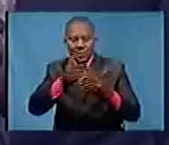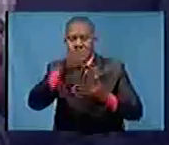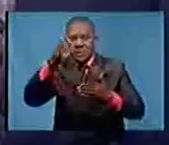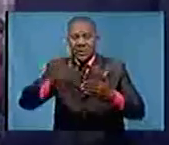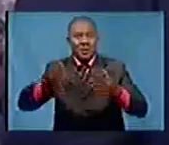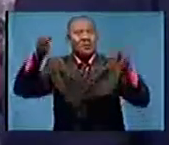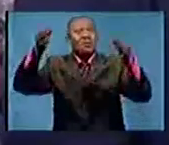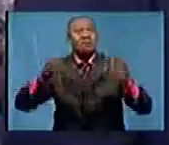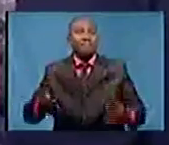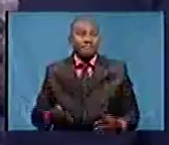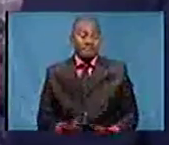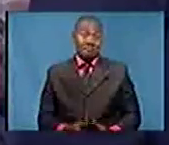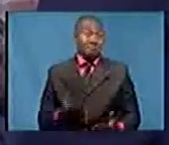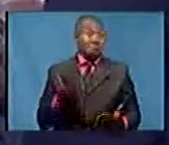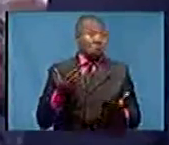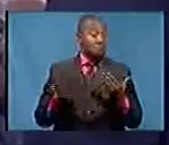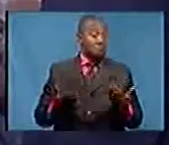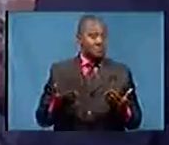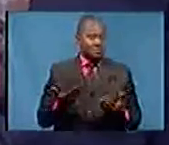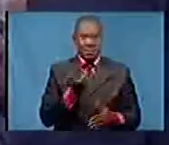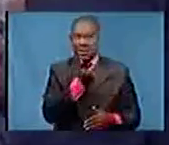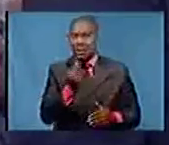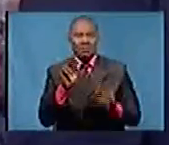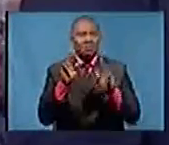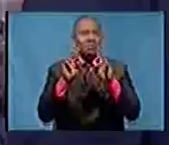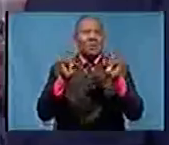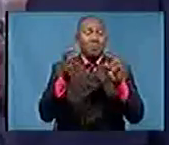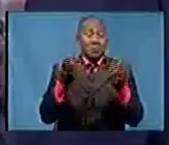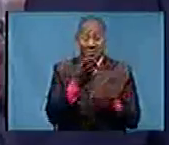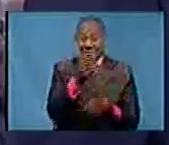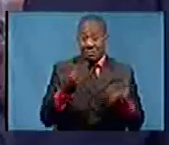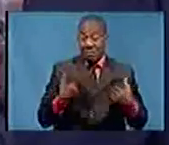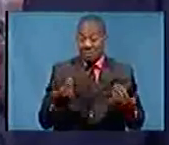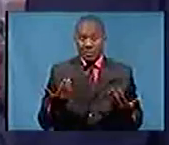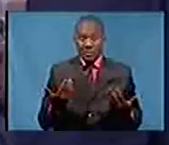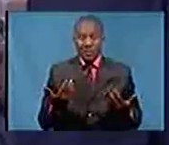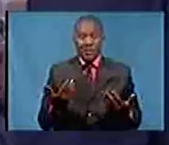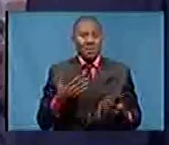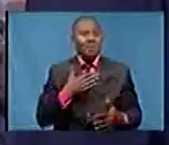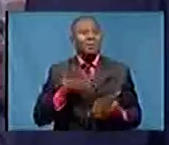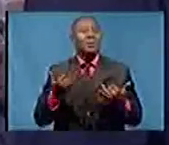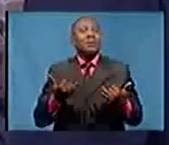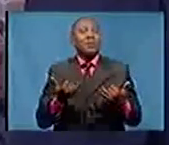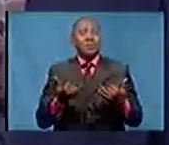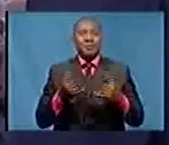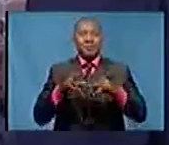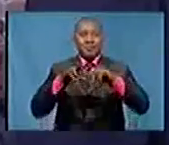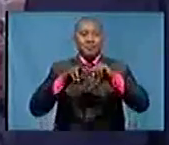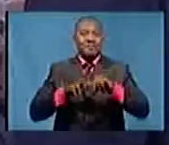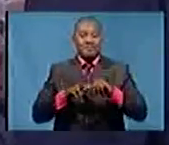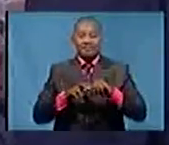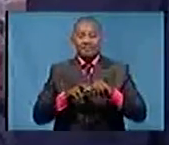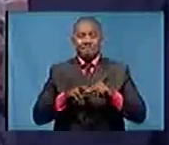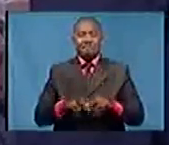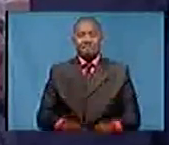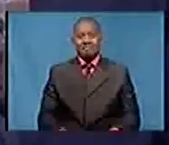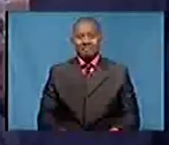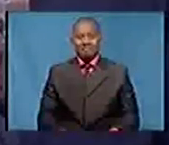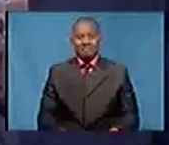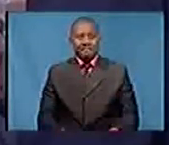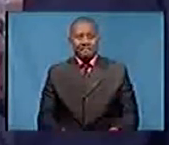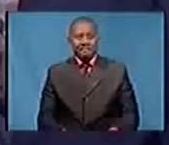My Lord, unless there are any issues to be raised, I would like to rest my submission at